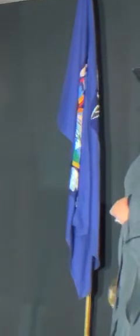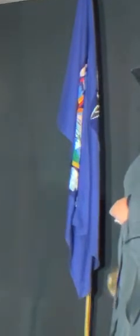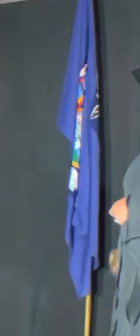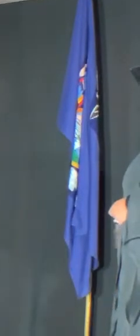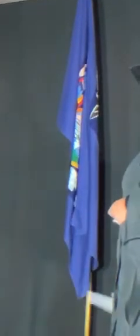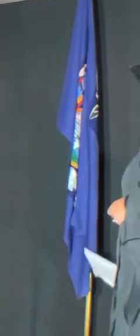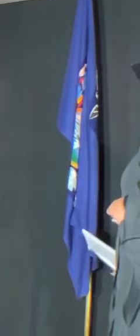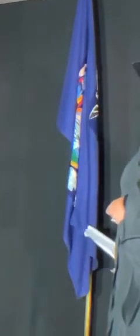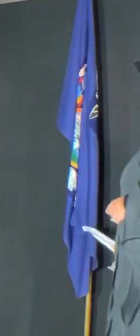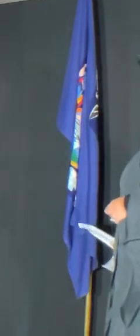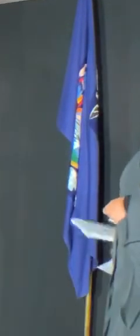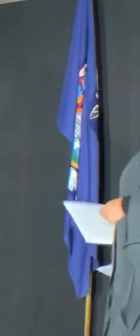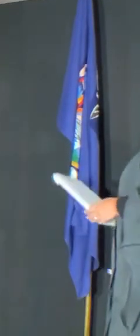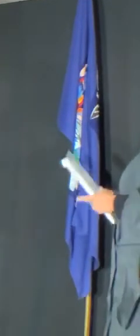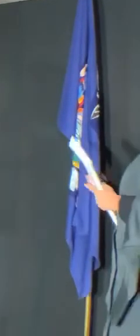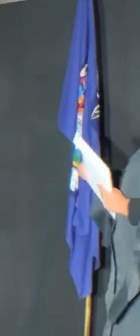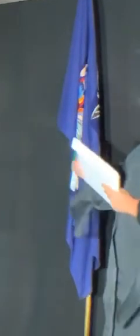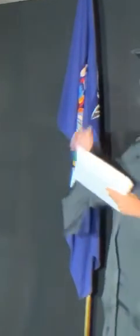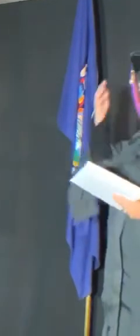Alyssa Marie Davis.